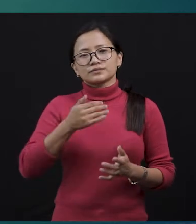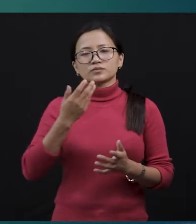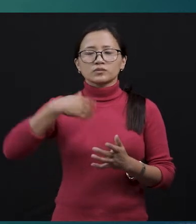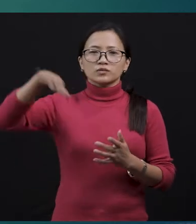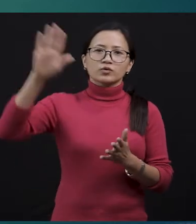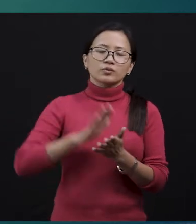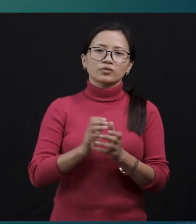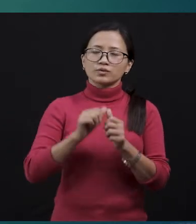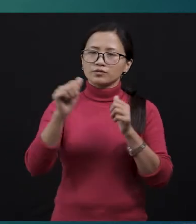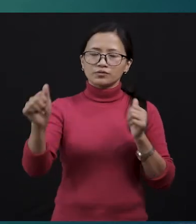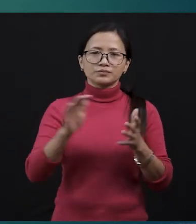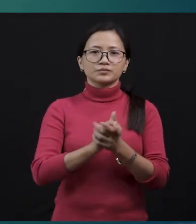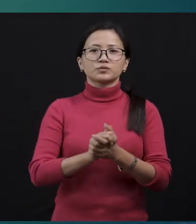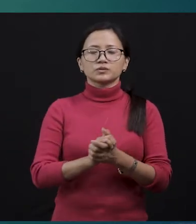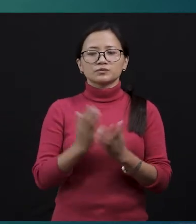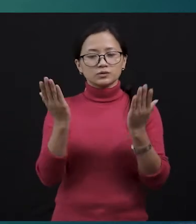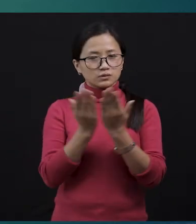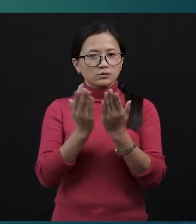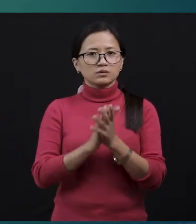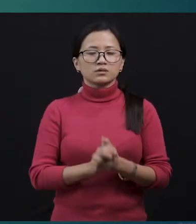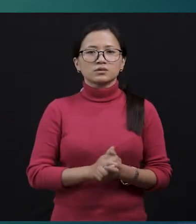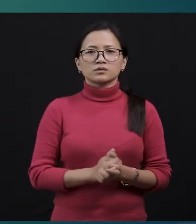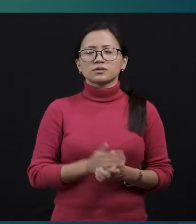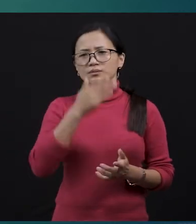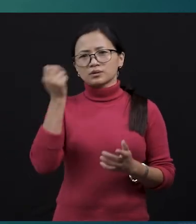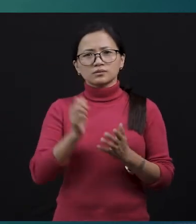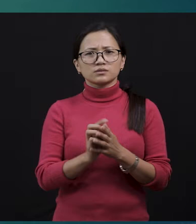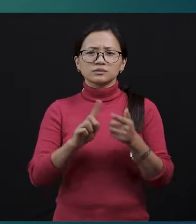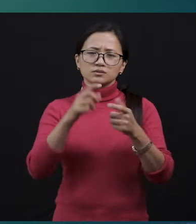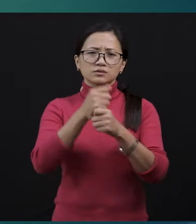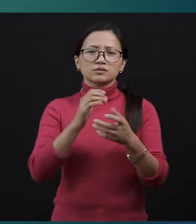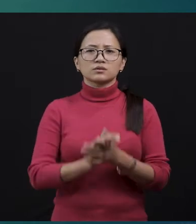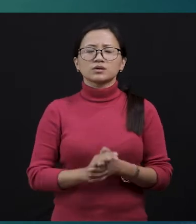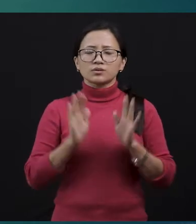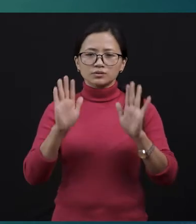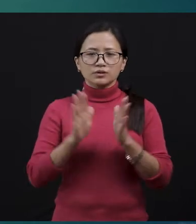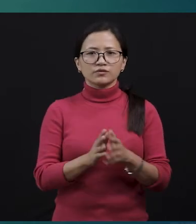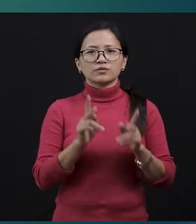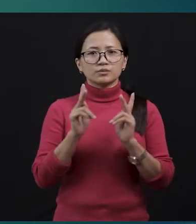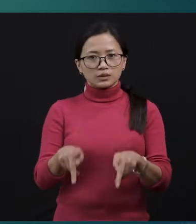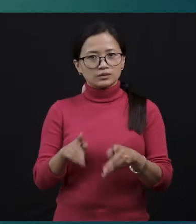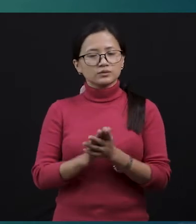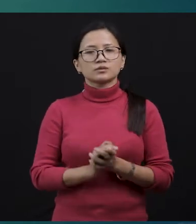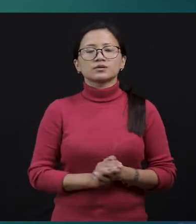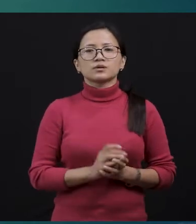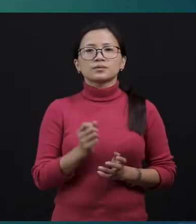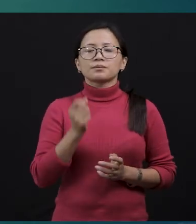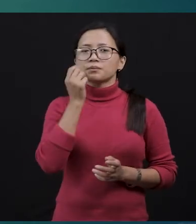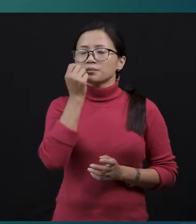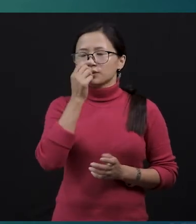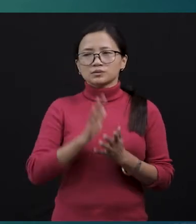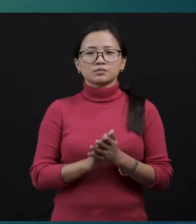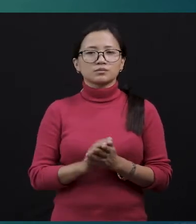went abroad. Some of you may take that as a bad example, but I'm saying when you have a plan, sometimes your parents may not